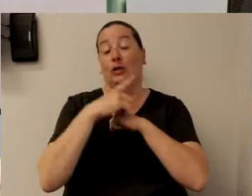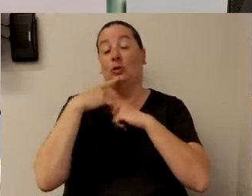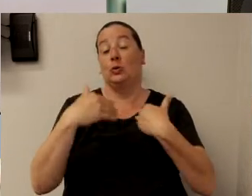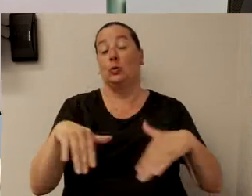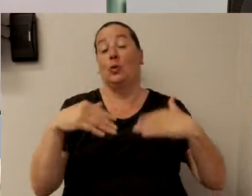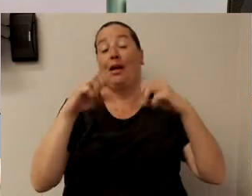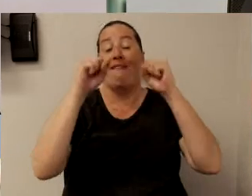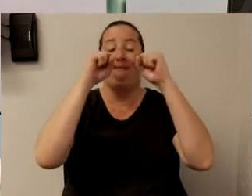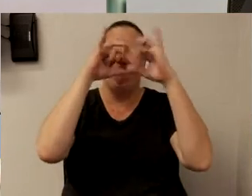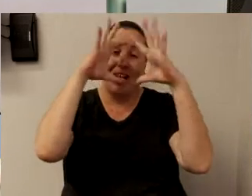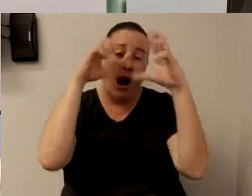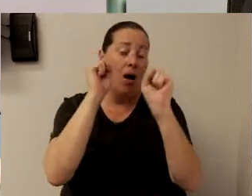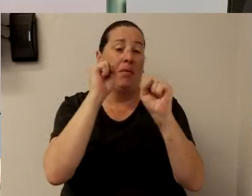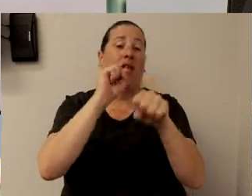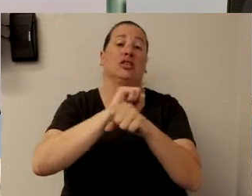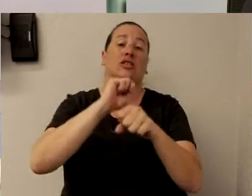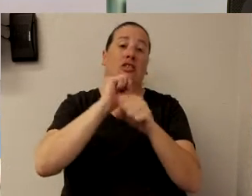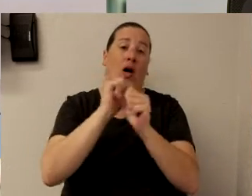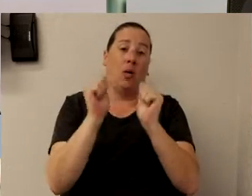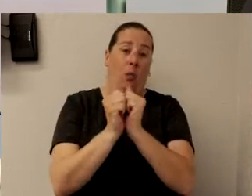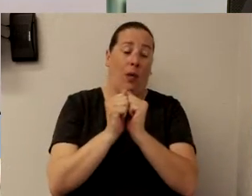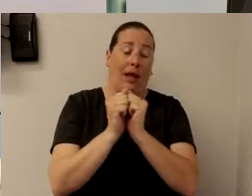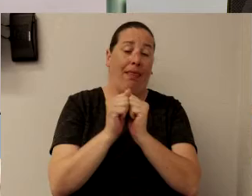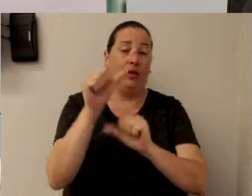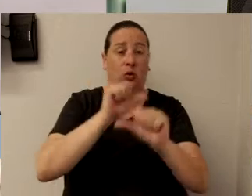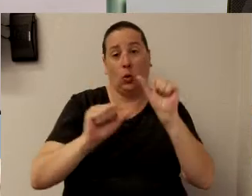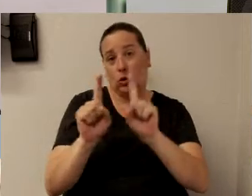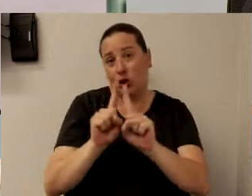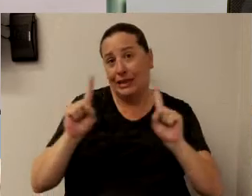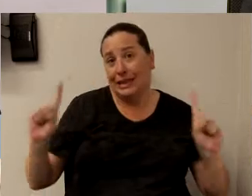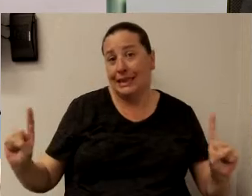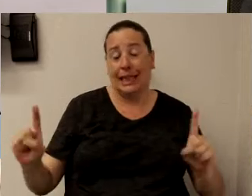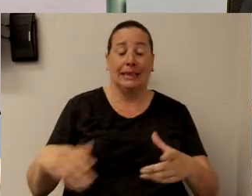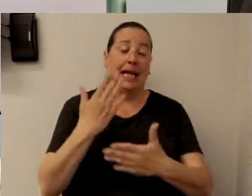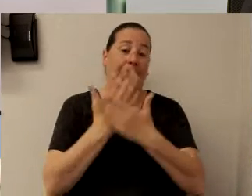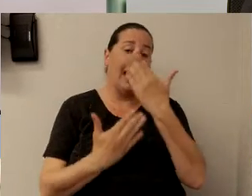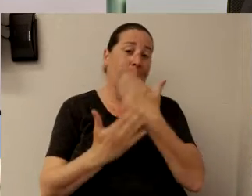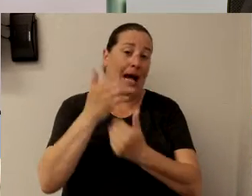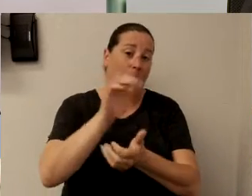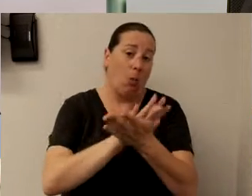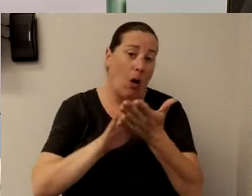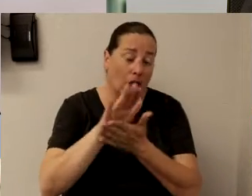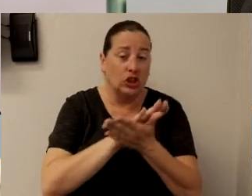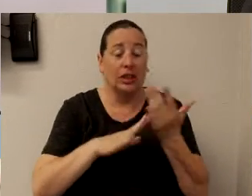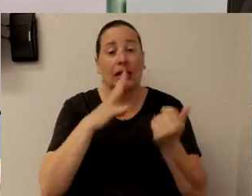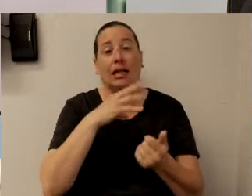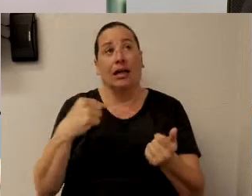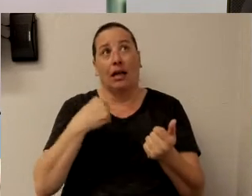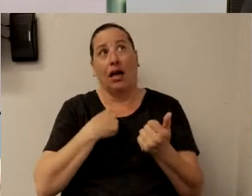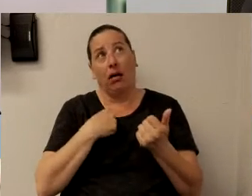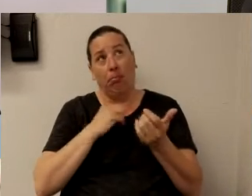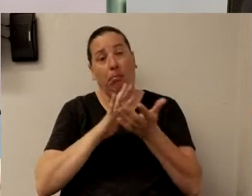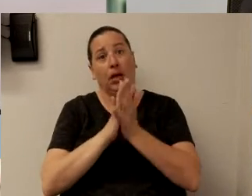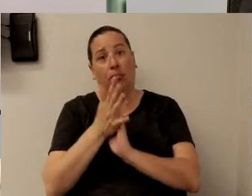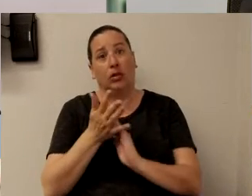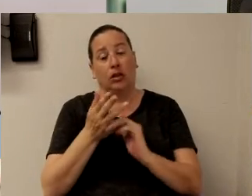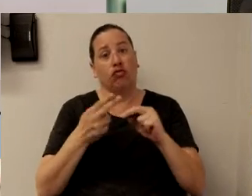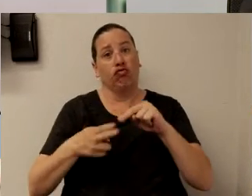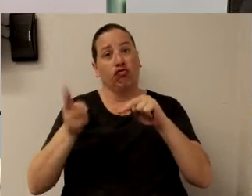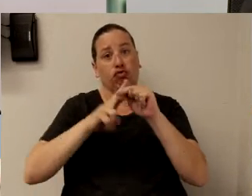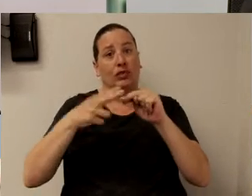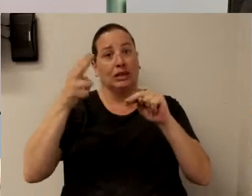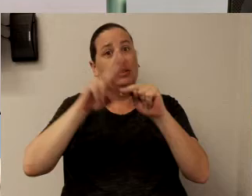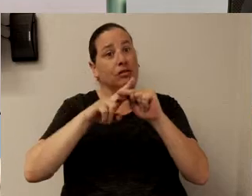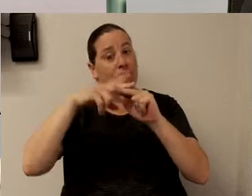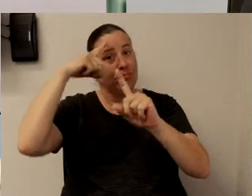job with the social distancing and the hand washing and everything. And I'm becoming increasingly optimistic that we